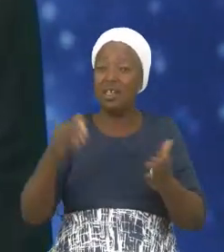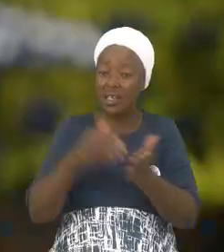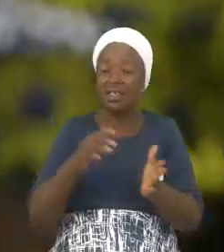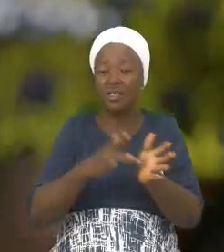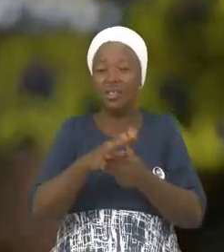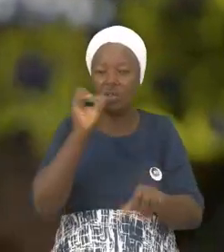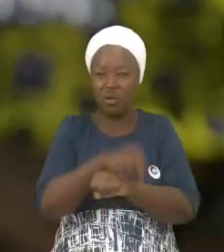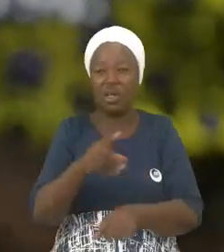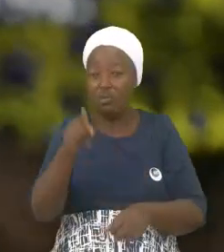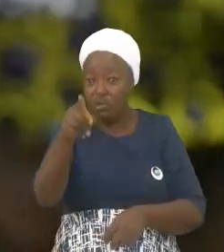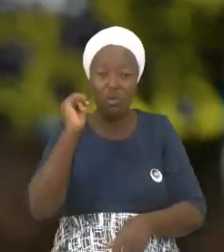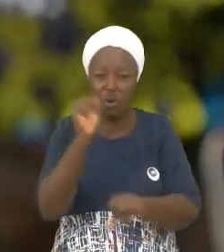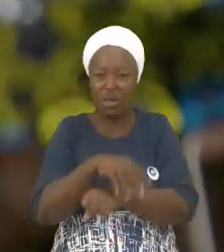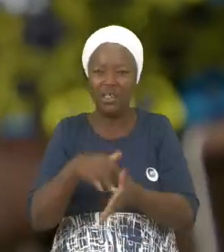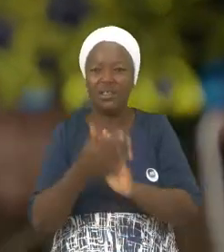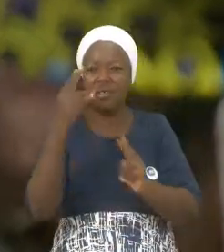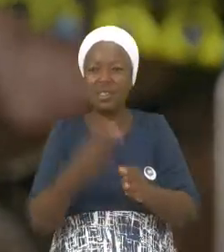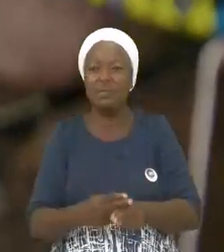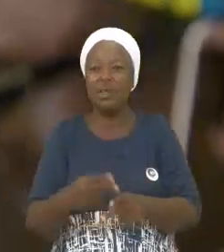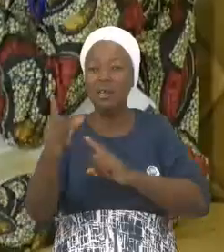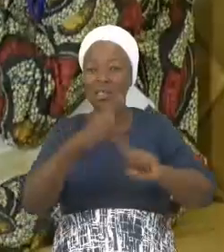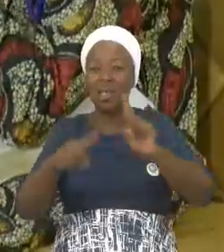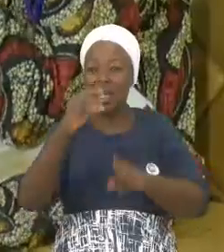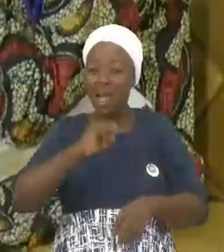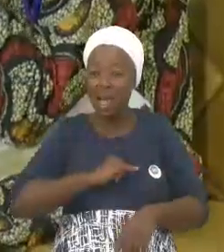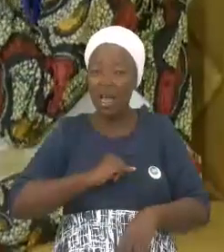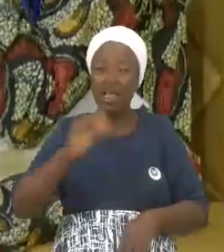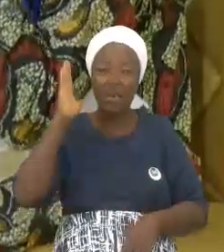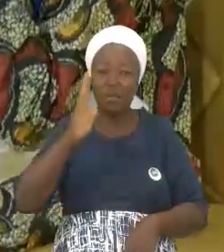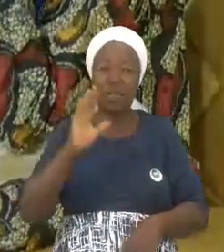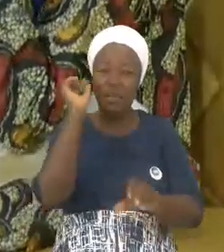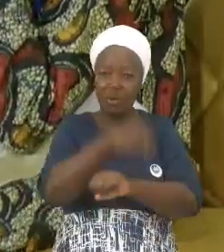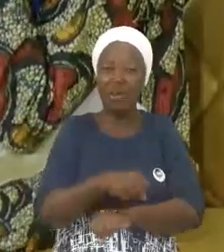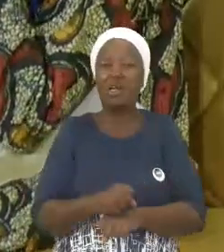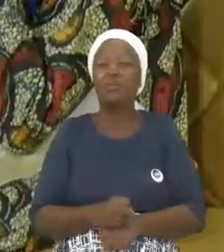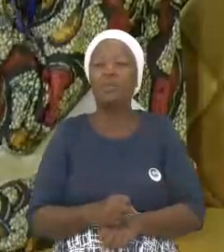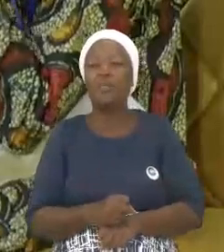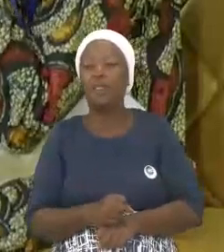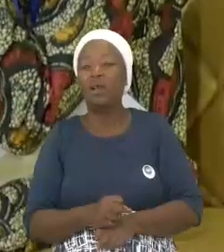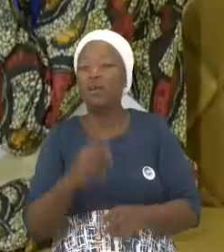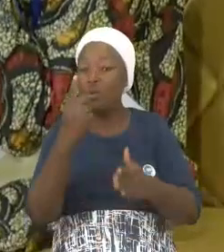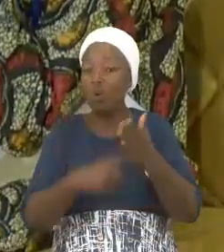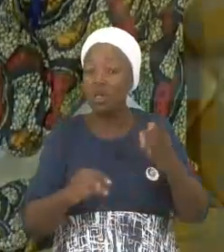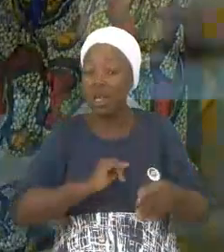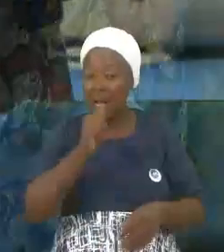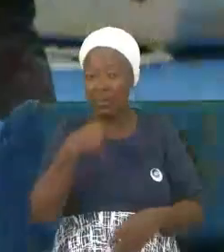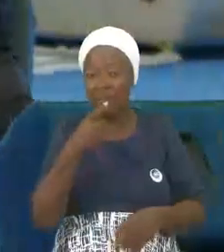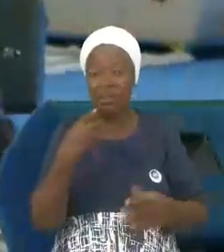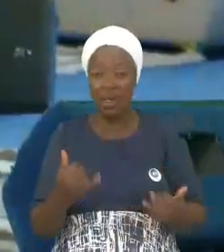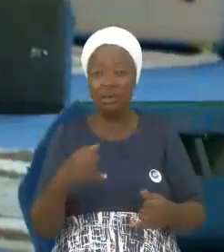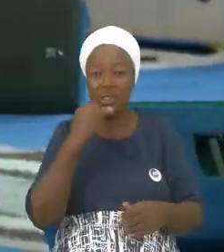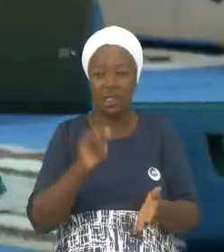overcome. I will overcome. What I'm telling you is the prince